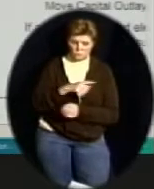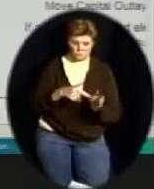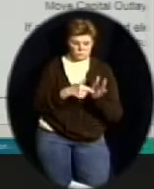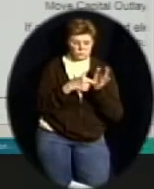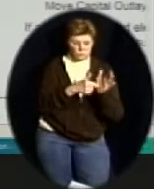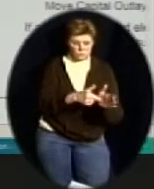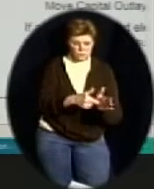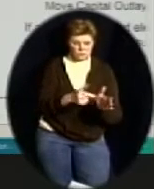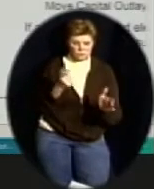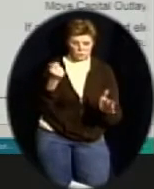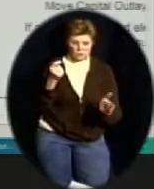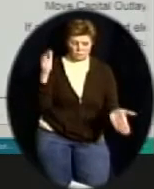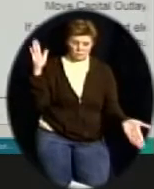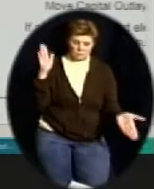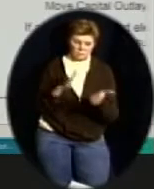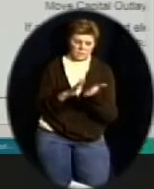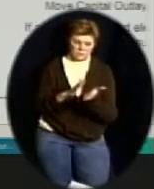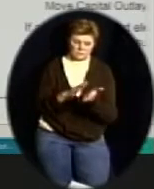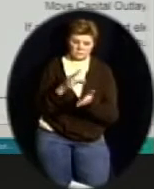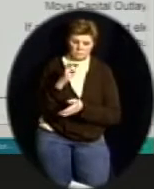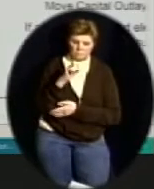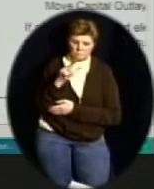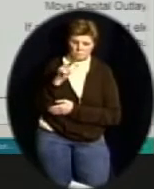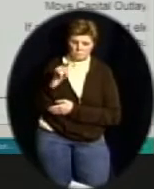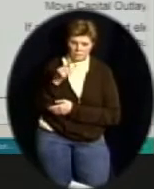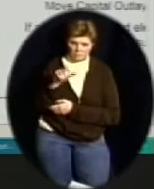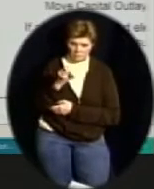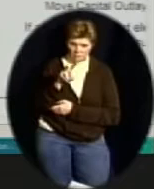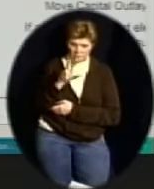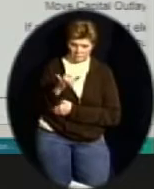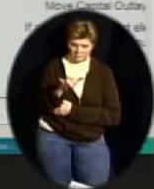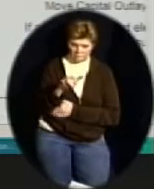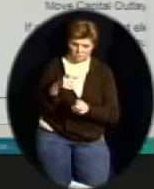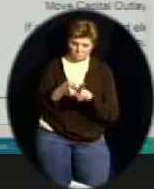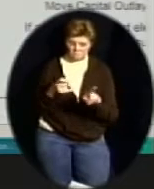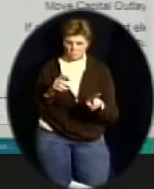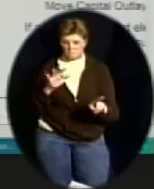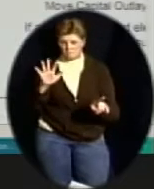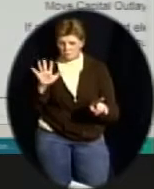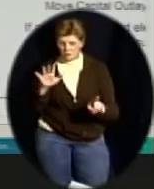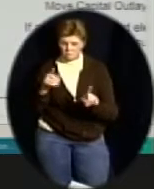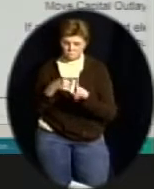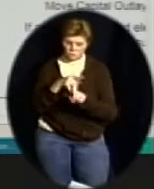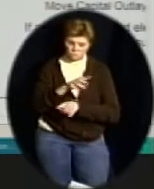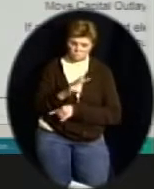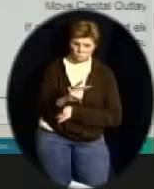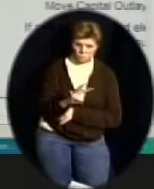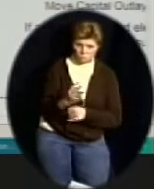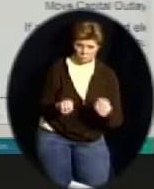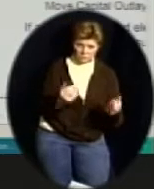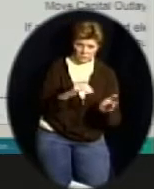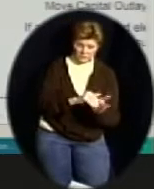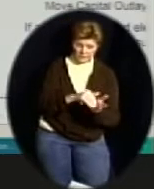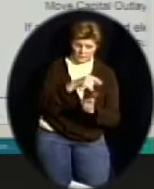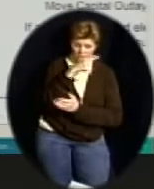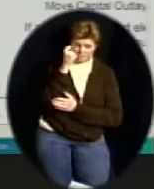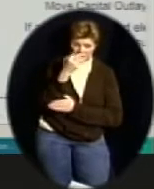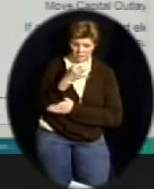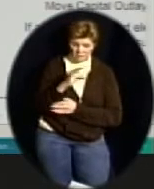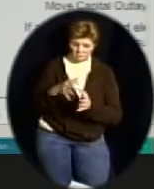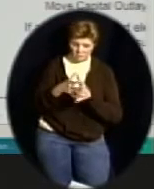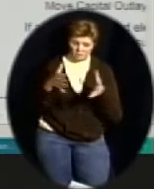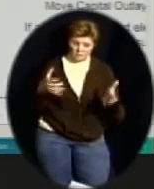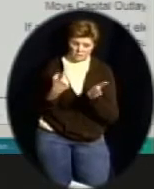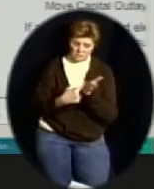ago, 5 mills this past year. And so what we're suggesting is because of a lot of discussion on needs in capital outlay,